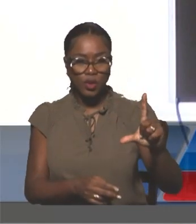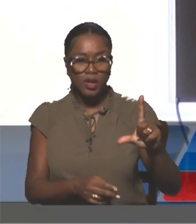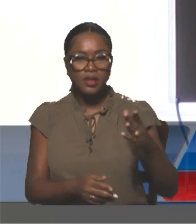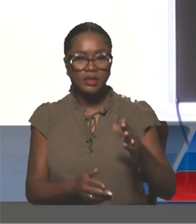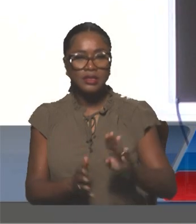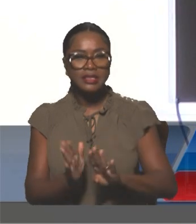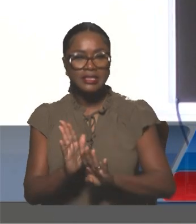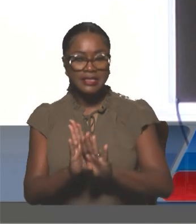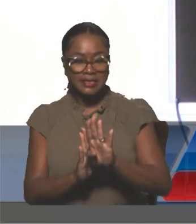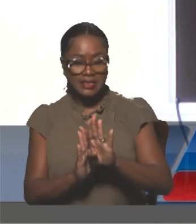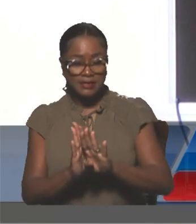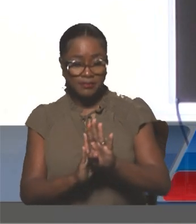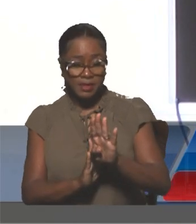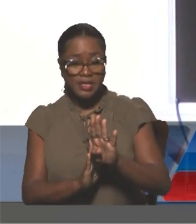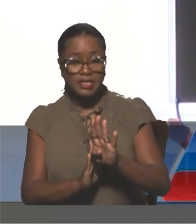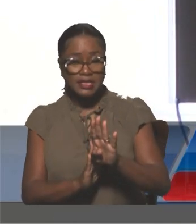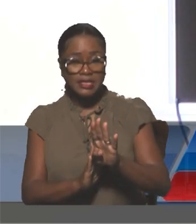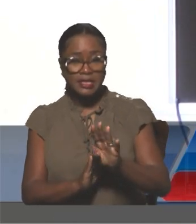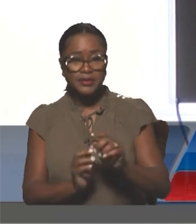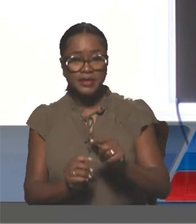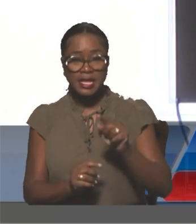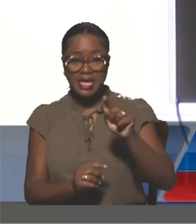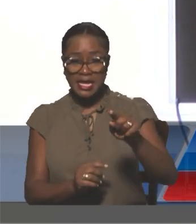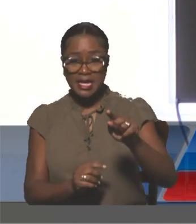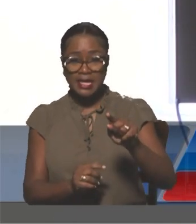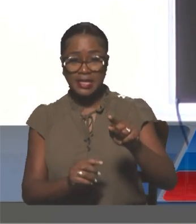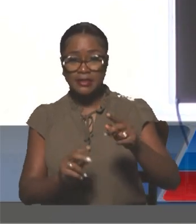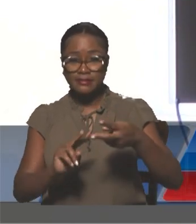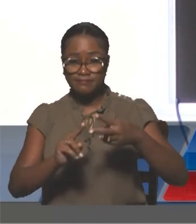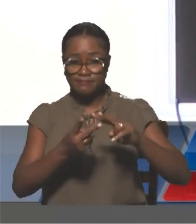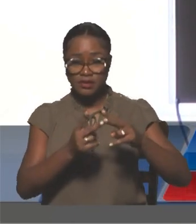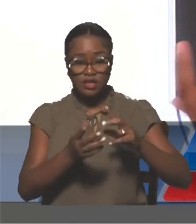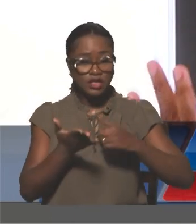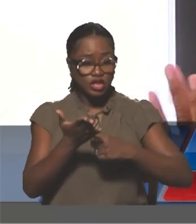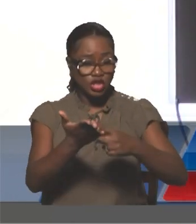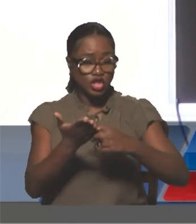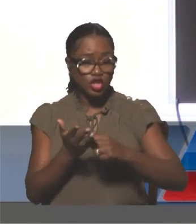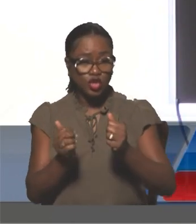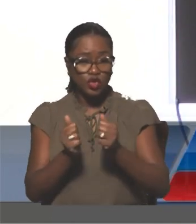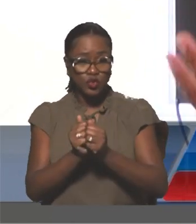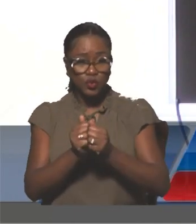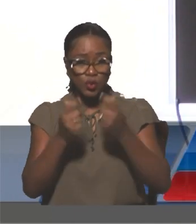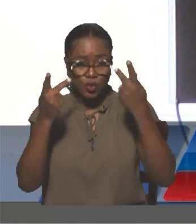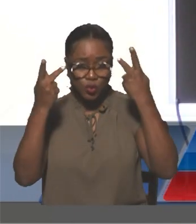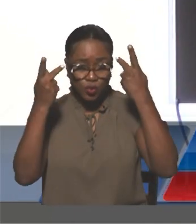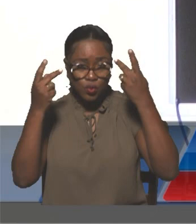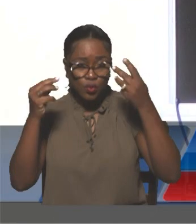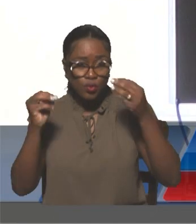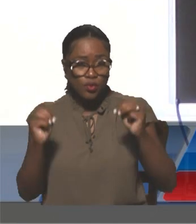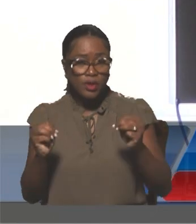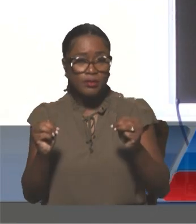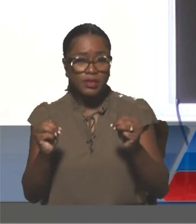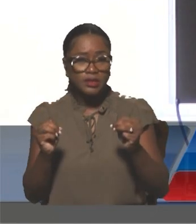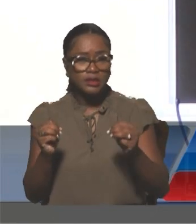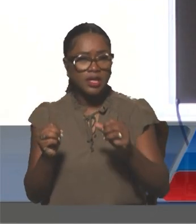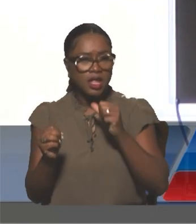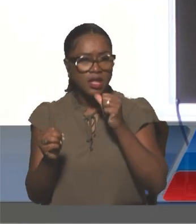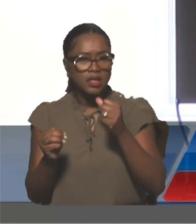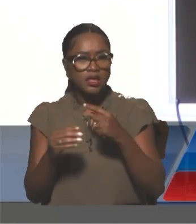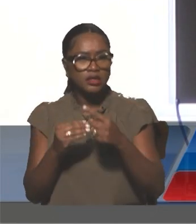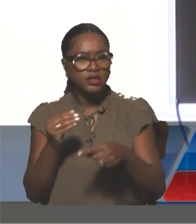of a yam festival in the village. In my discussions with Prime Minister and even Dr. John Allain, it wasn't just